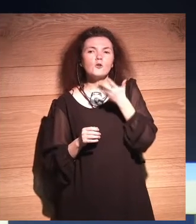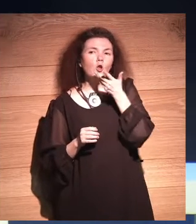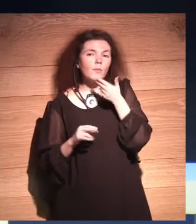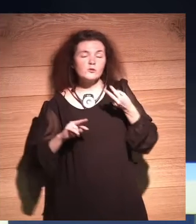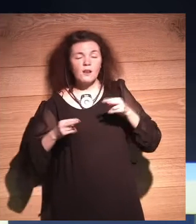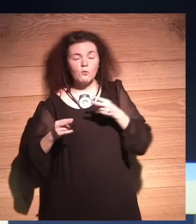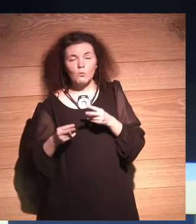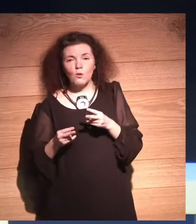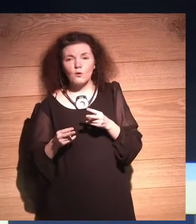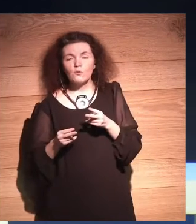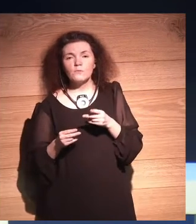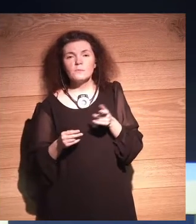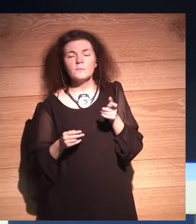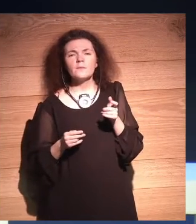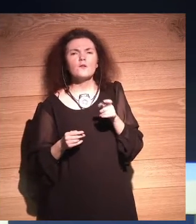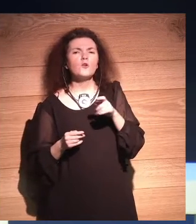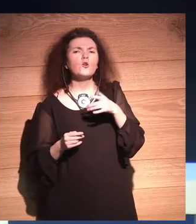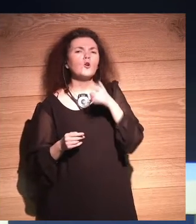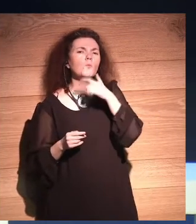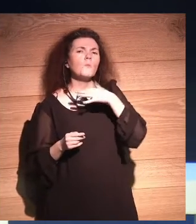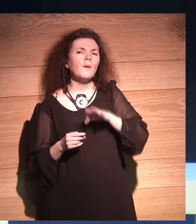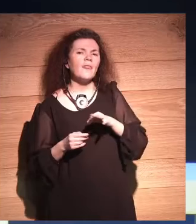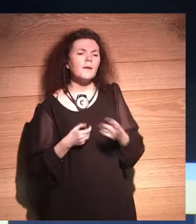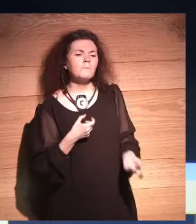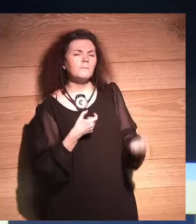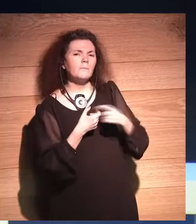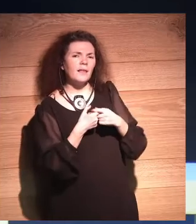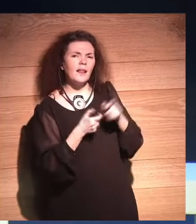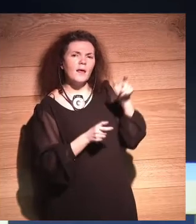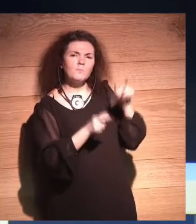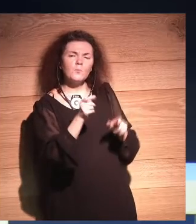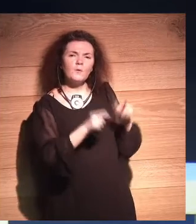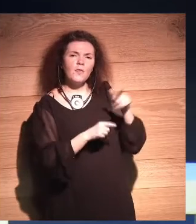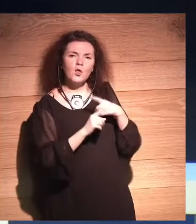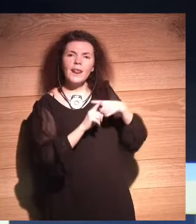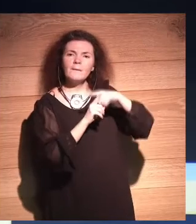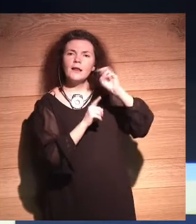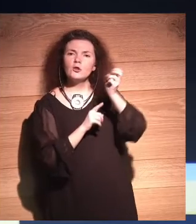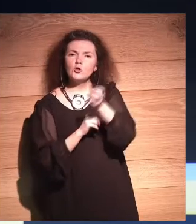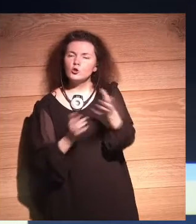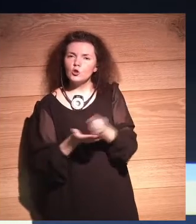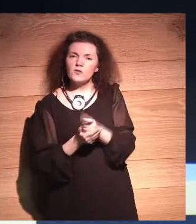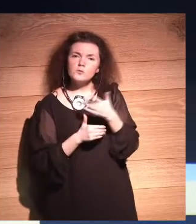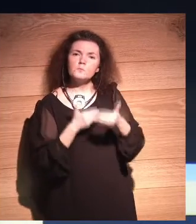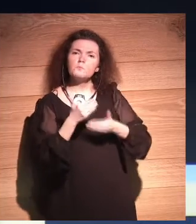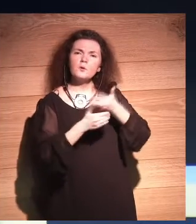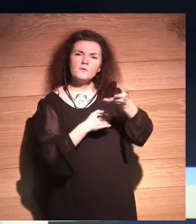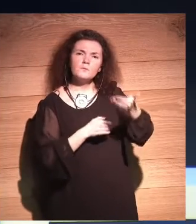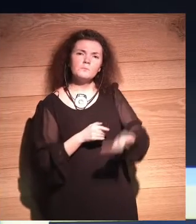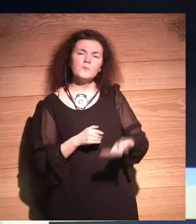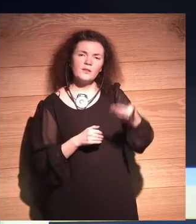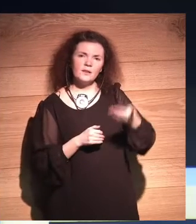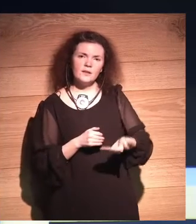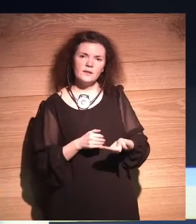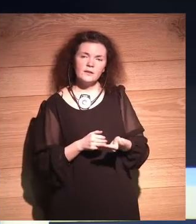to engage, is a very important complement to those processes that are only about self-selection. Because when